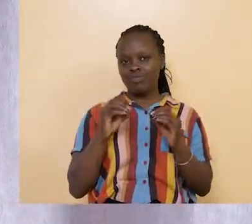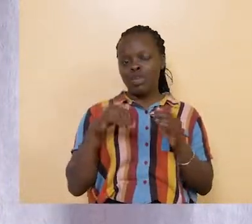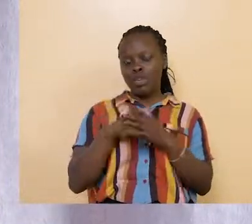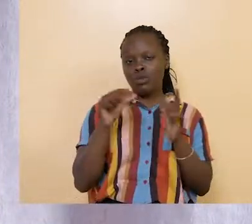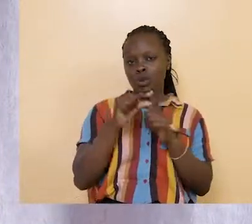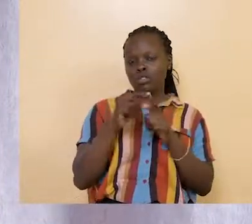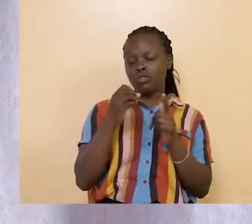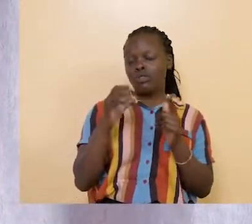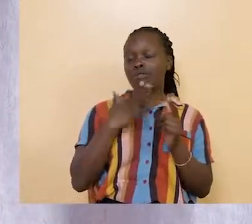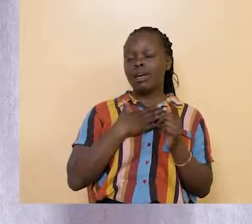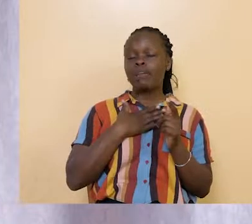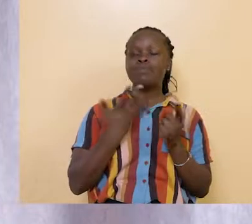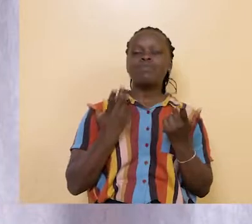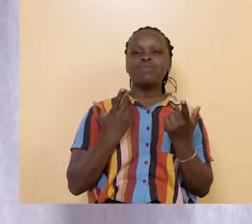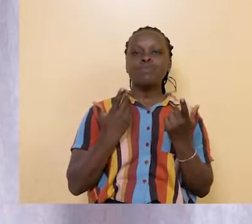In the words of my